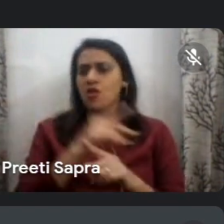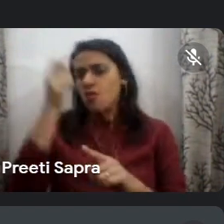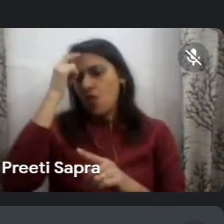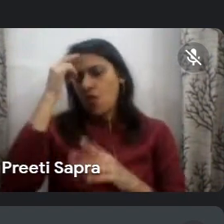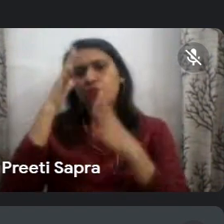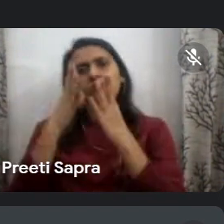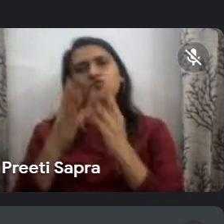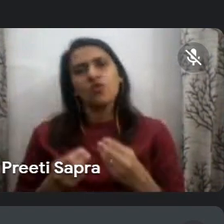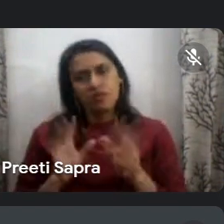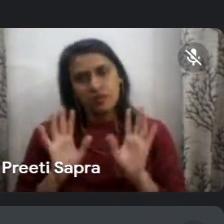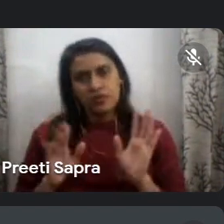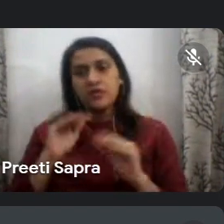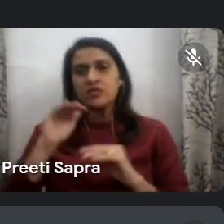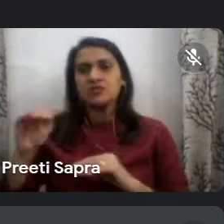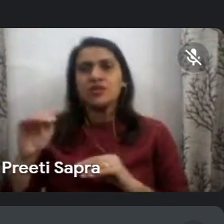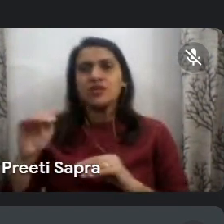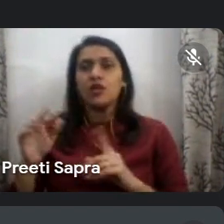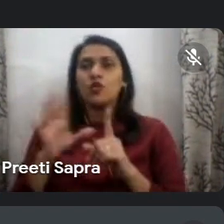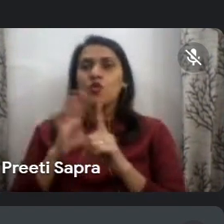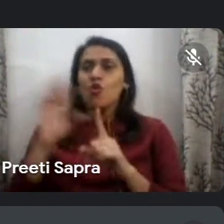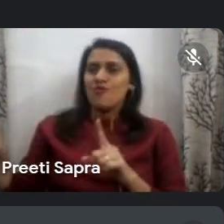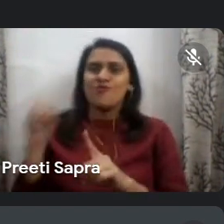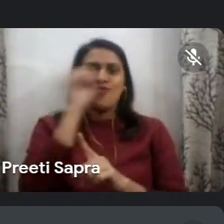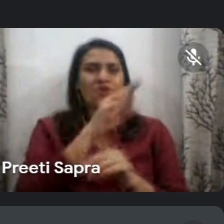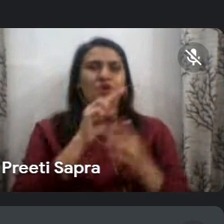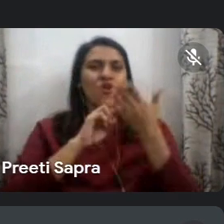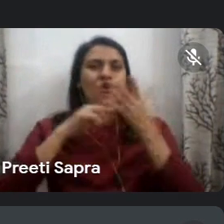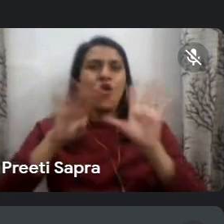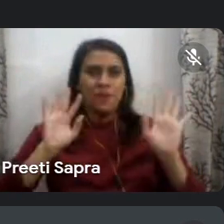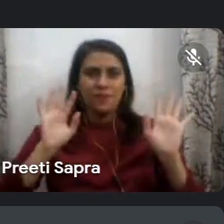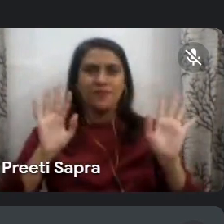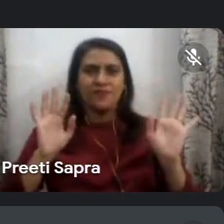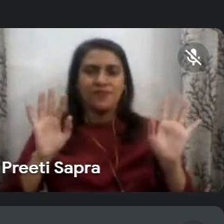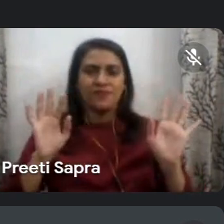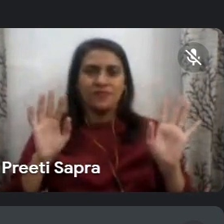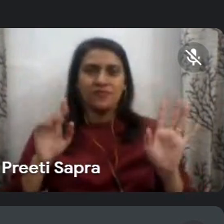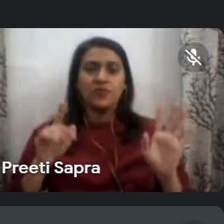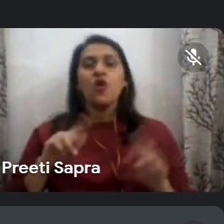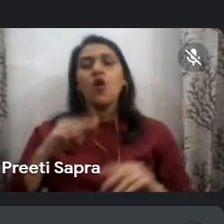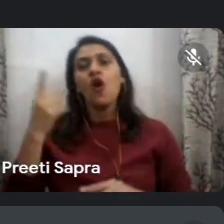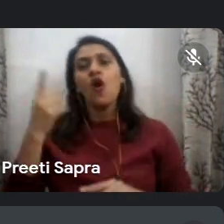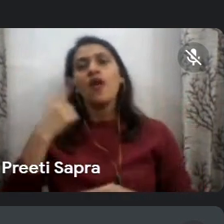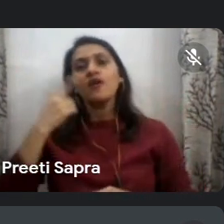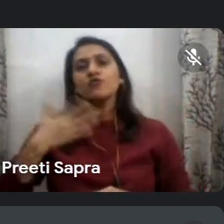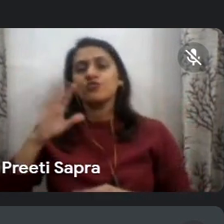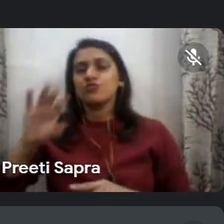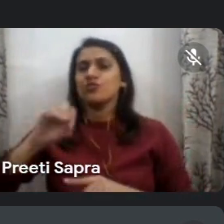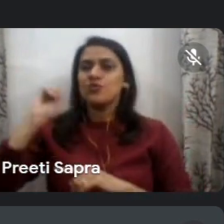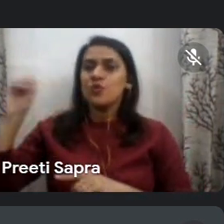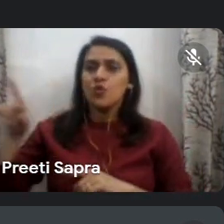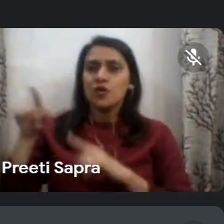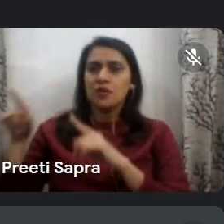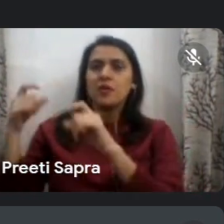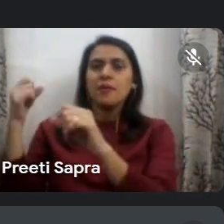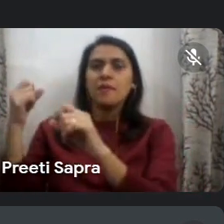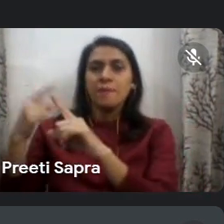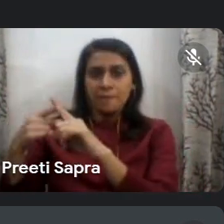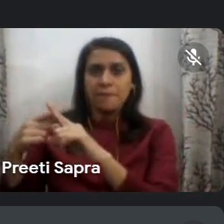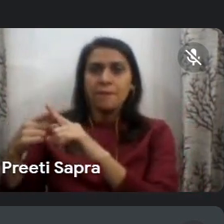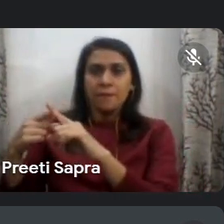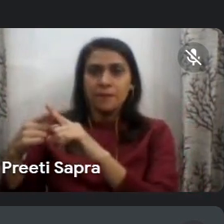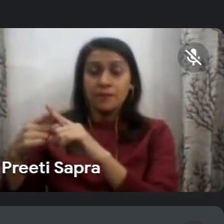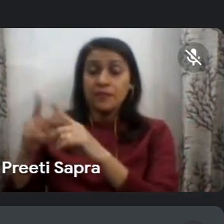once the child is taken from a normal institution and put into an institution which has